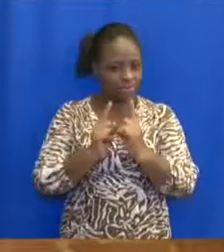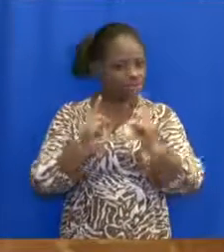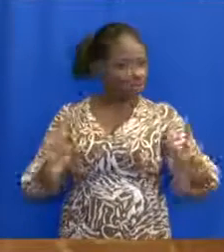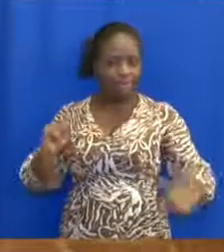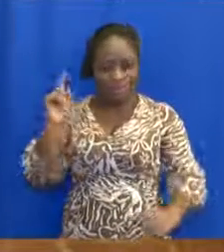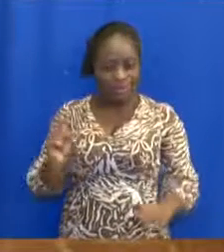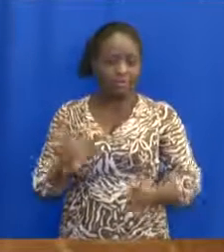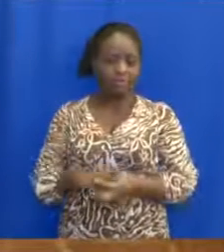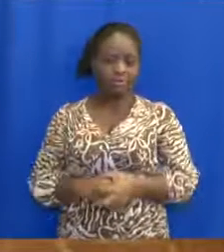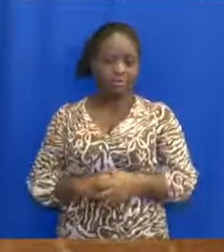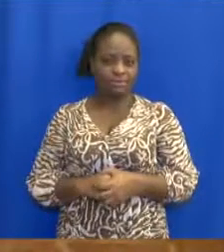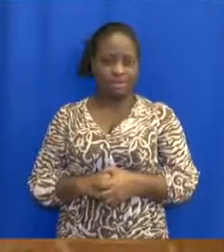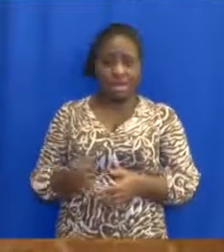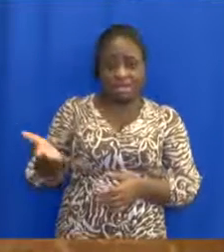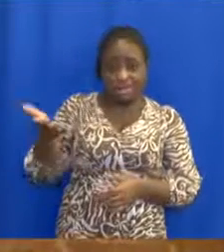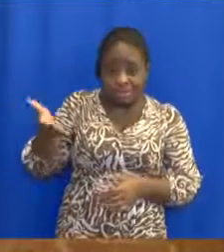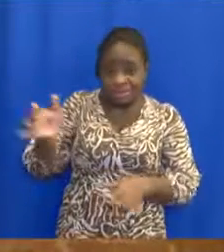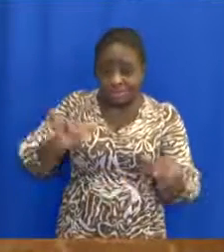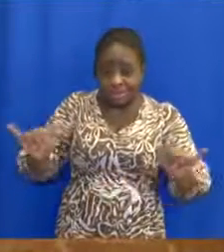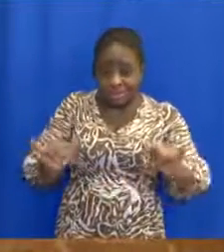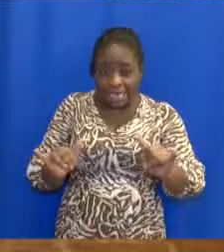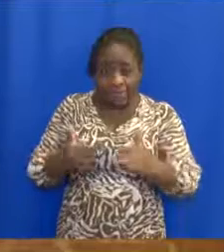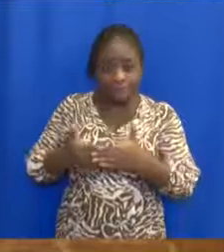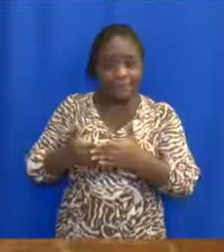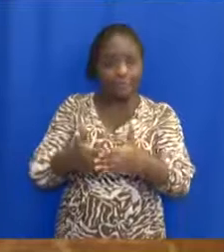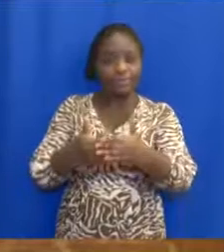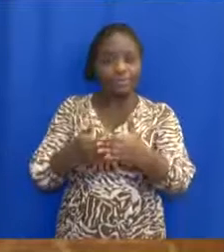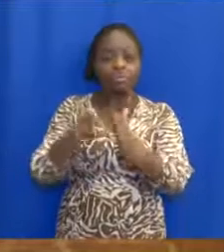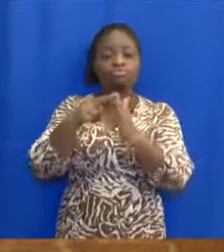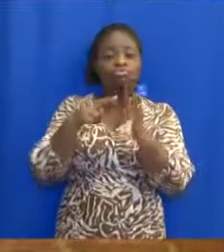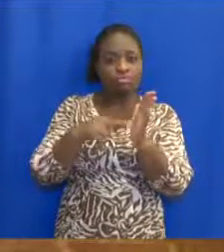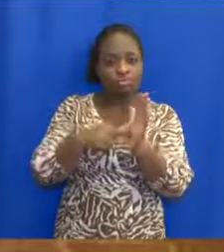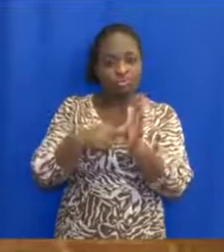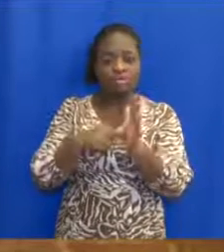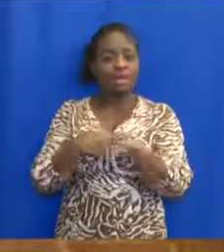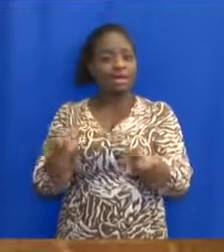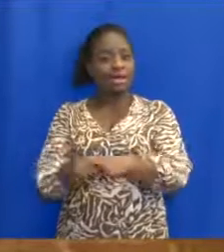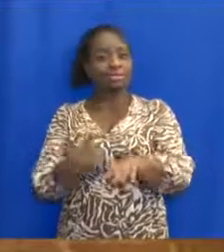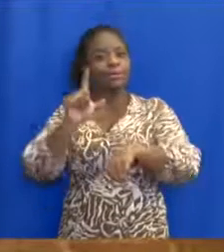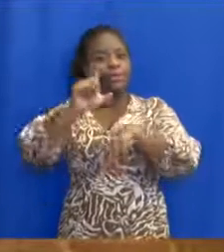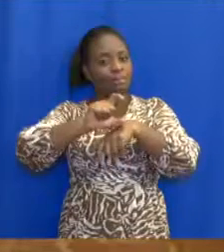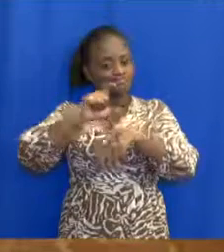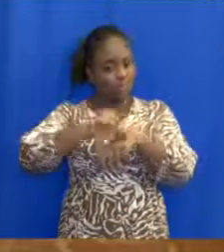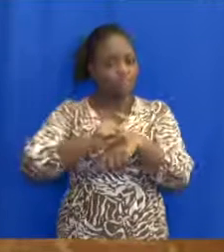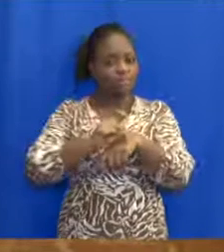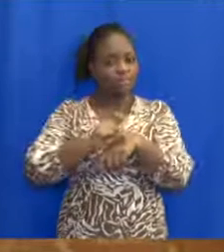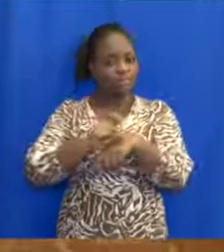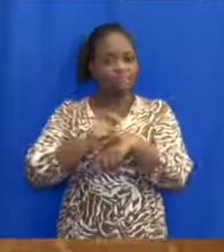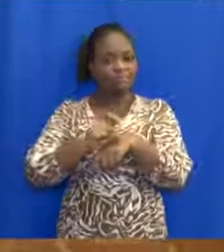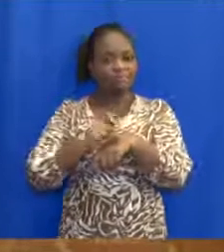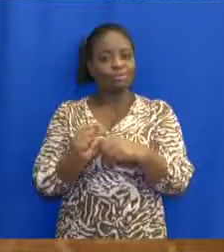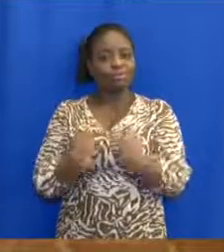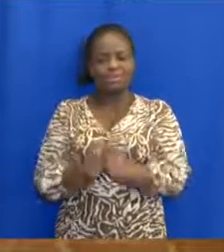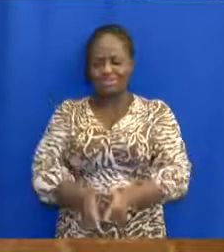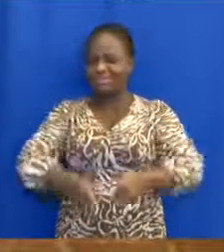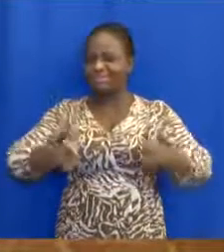applied. These same guidelines apply to worship in our mosques. With greater number